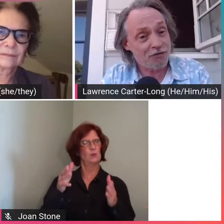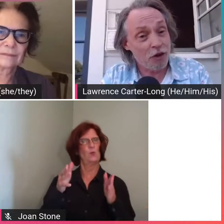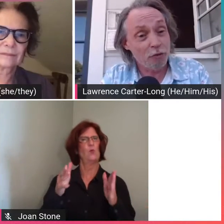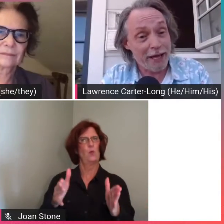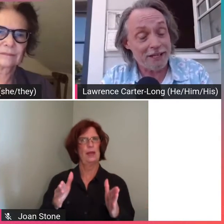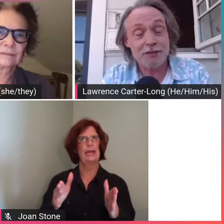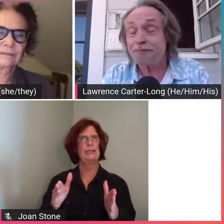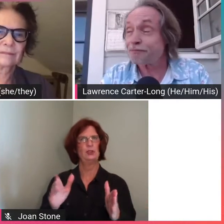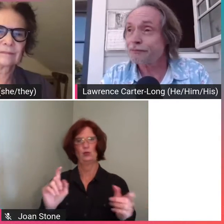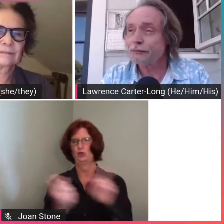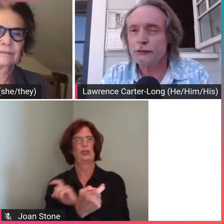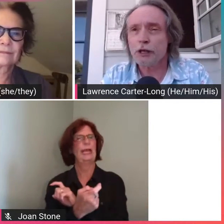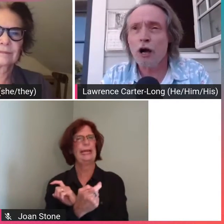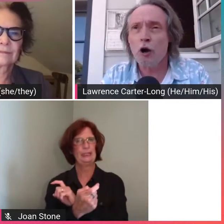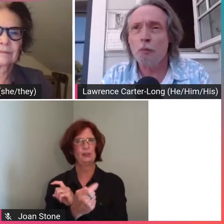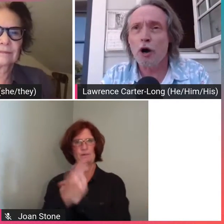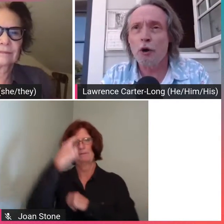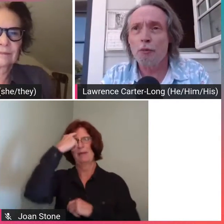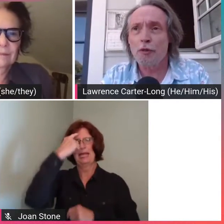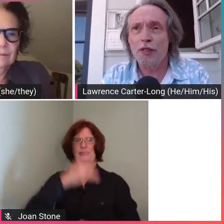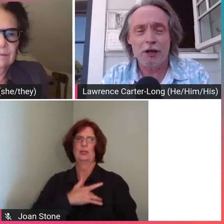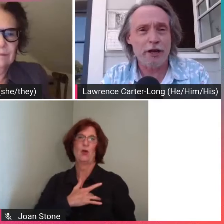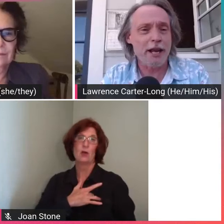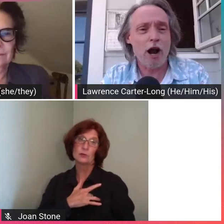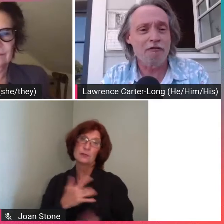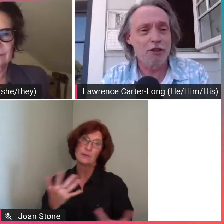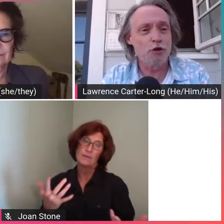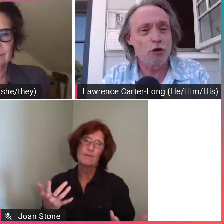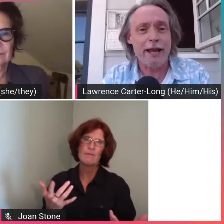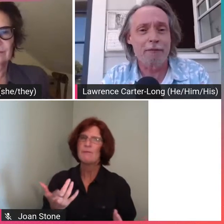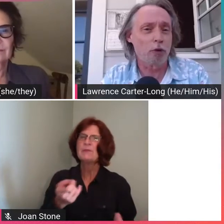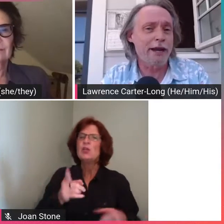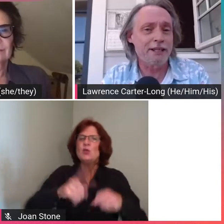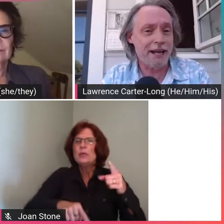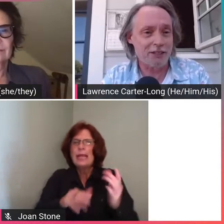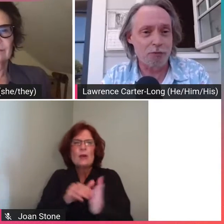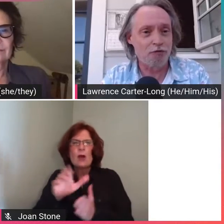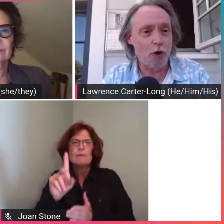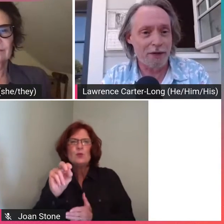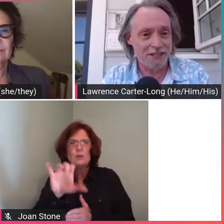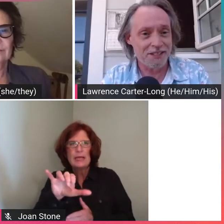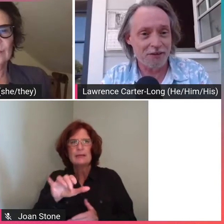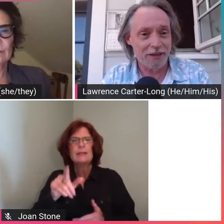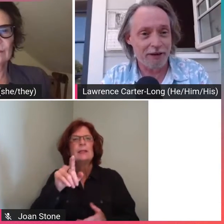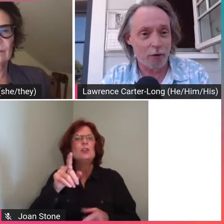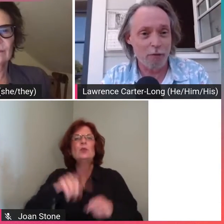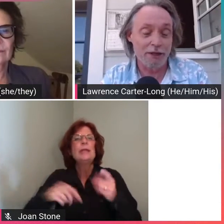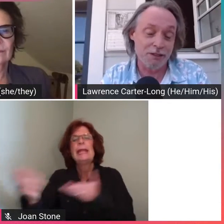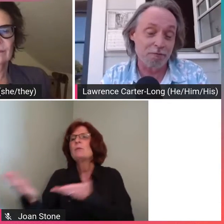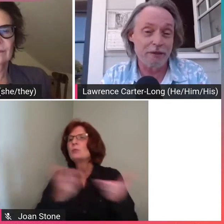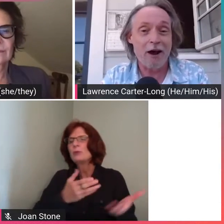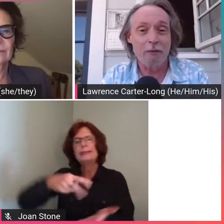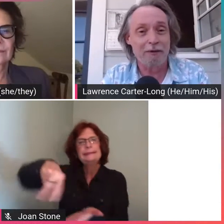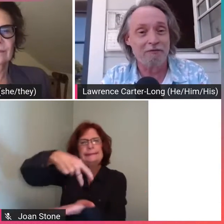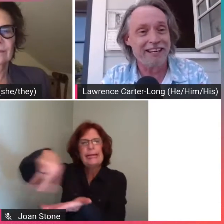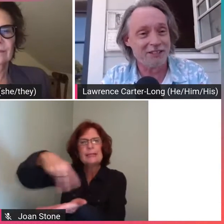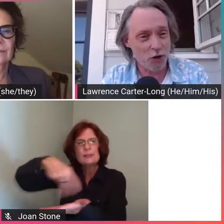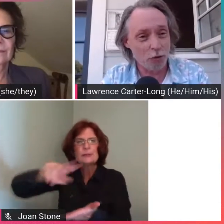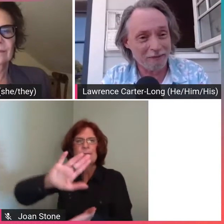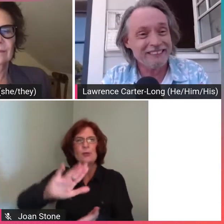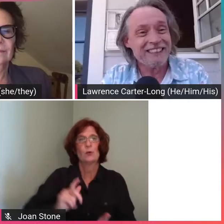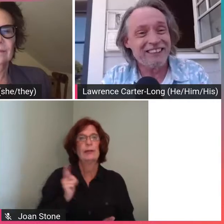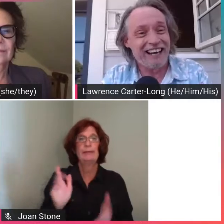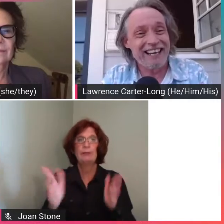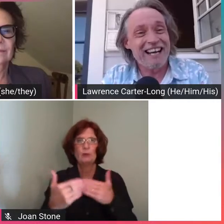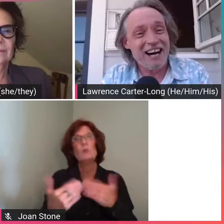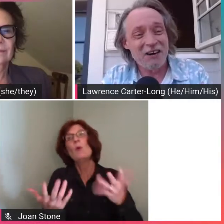and minds, film that is, that you can't often do. You can't bring a dance performance into your living room, except now maybe via